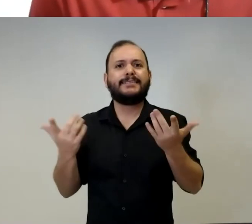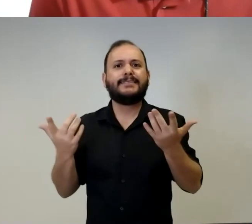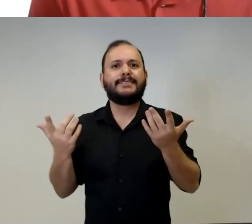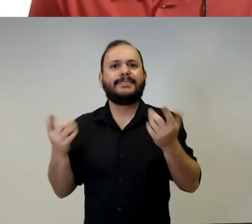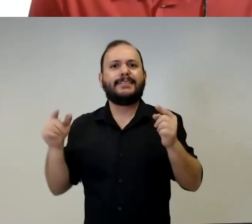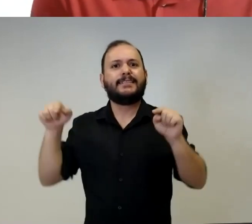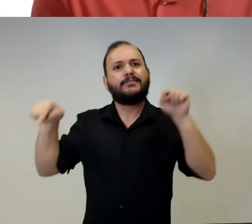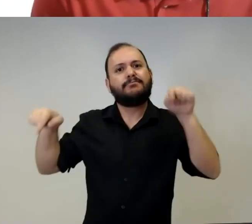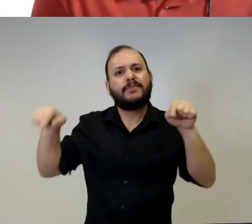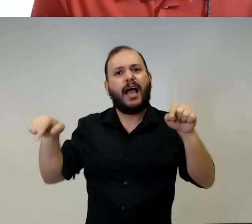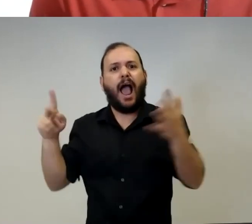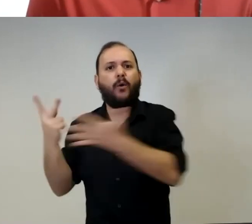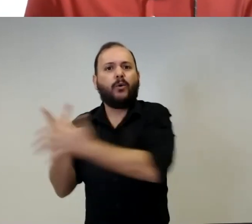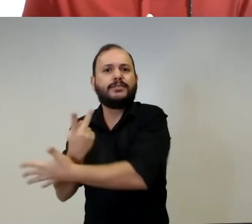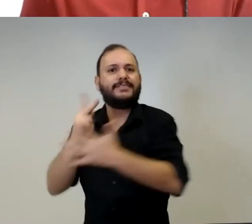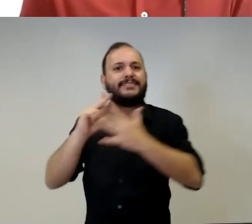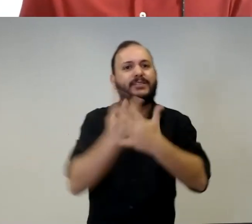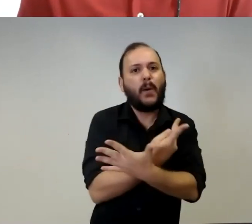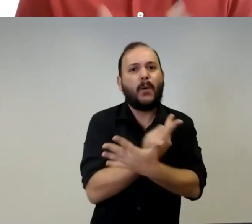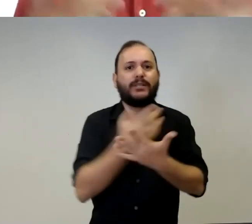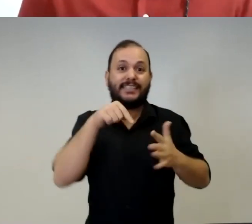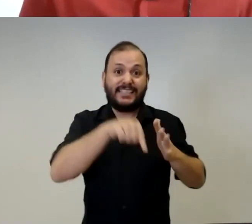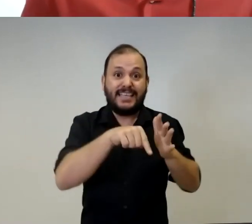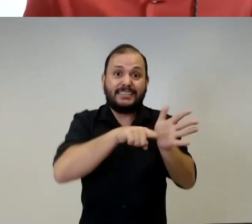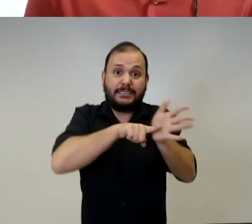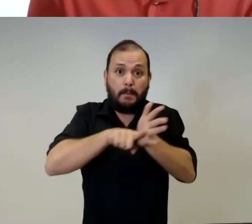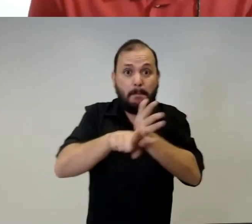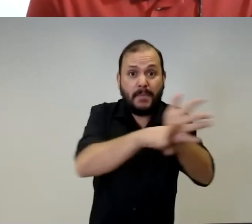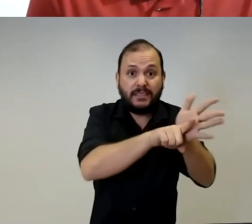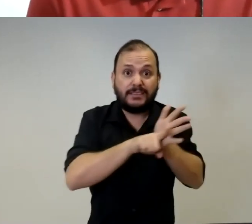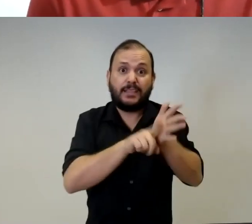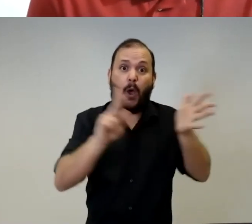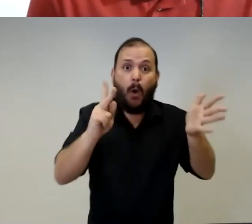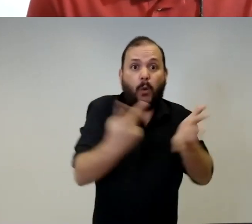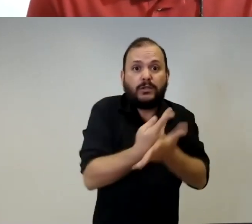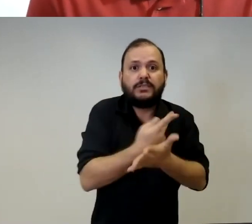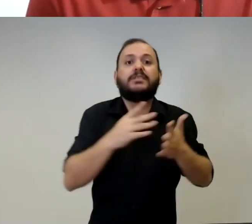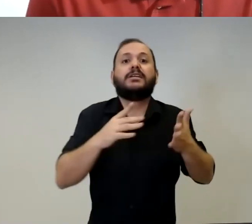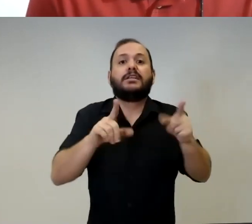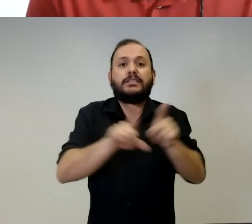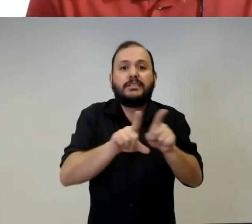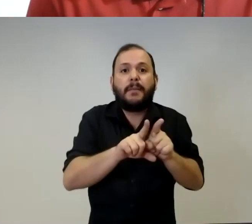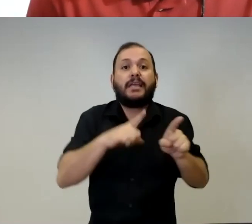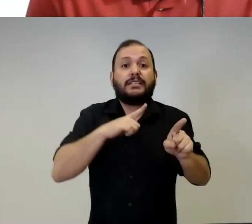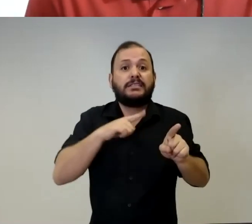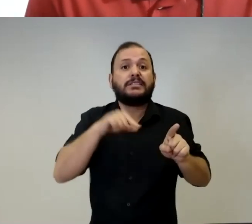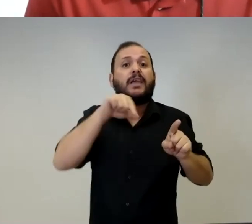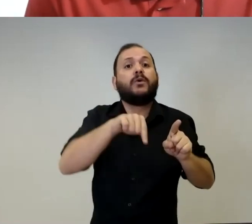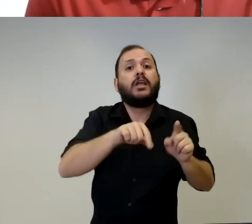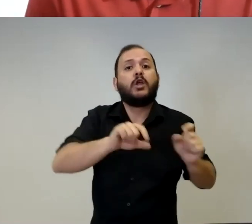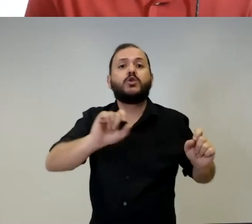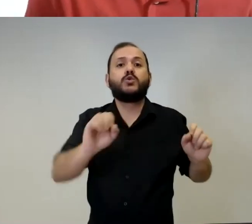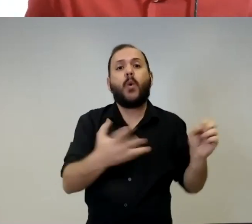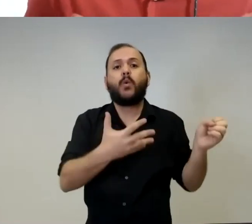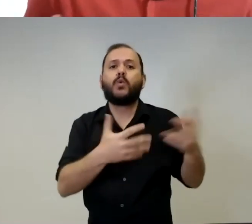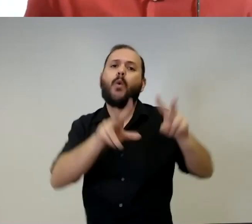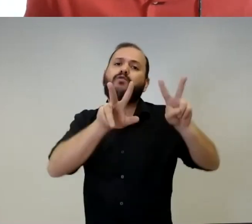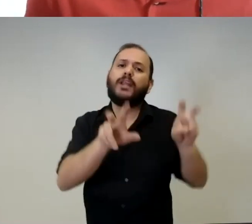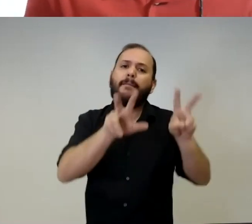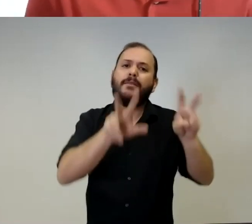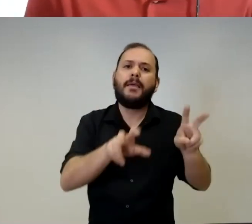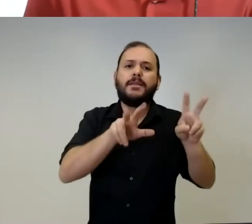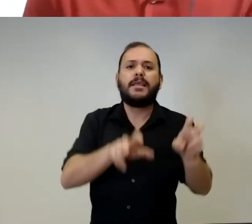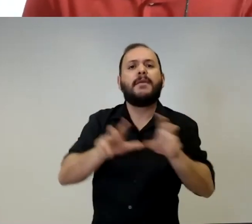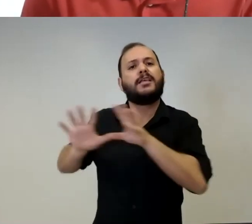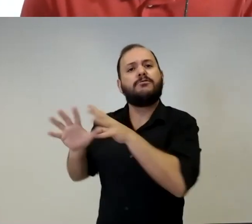sign language interpreting research, and that has mostly been neglected by spoken language research. So thank you so